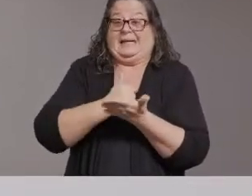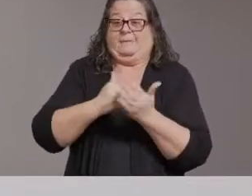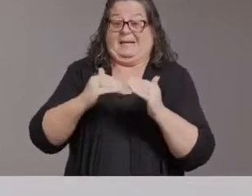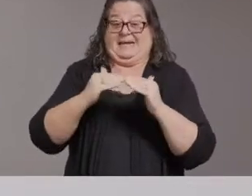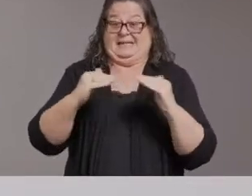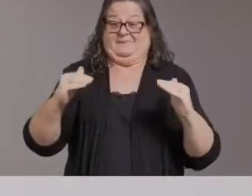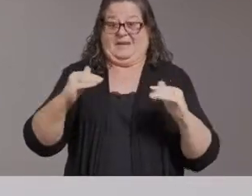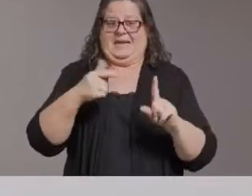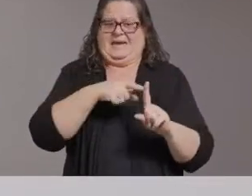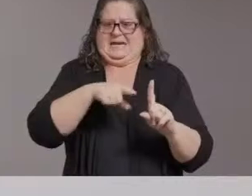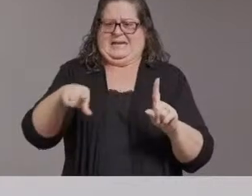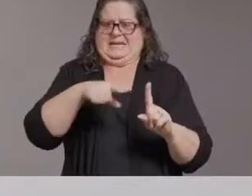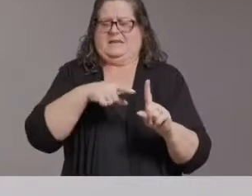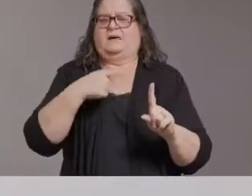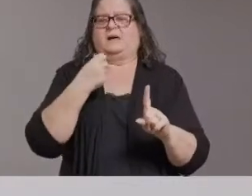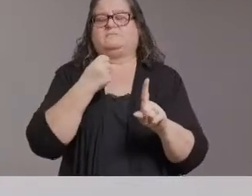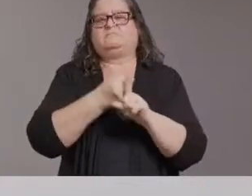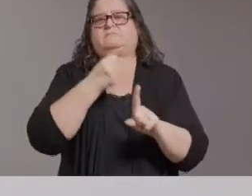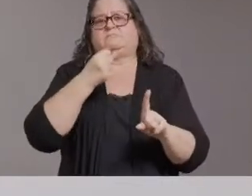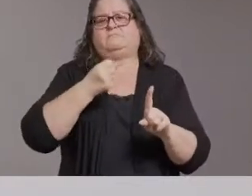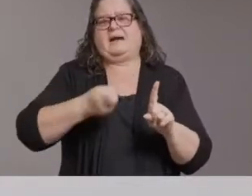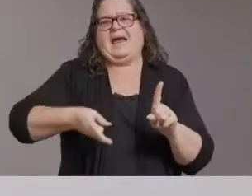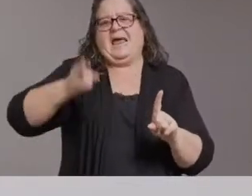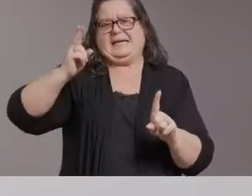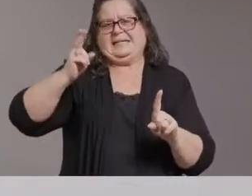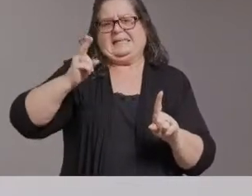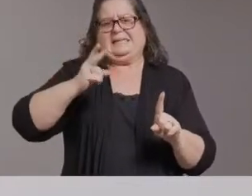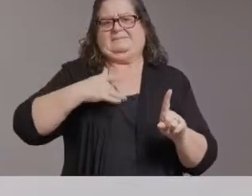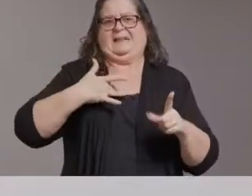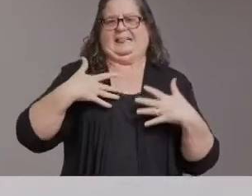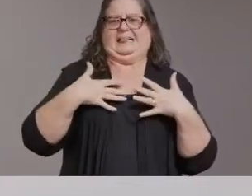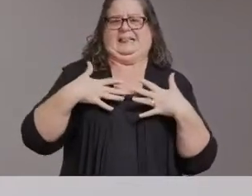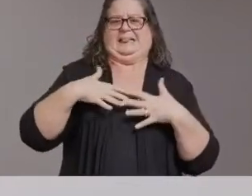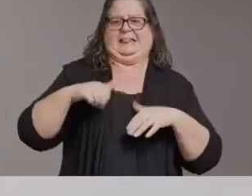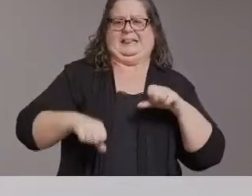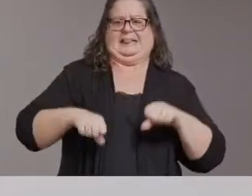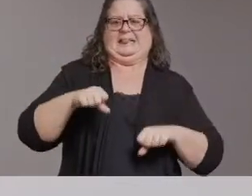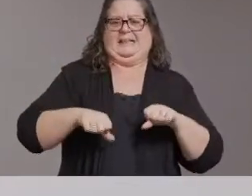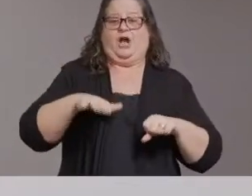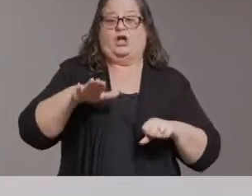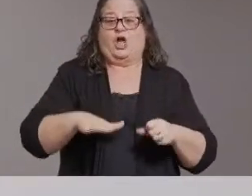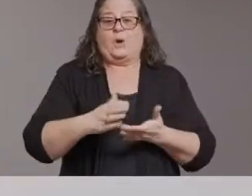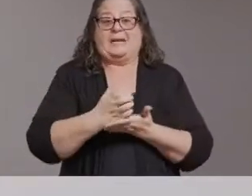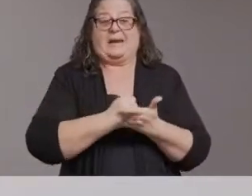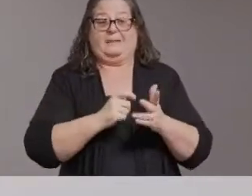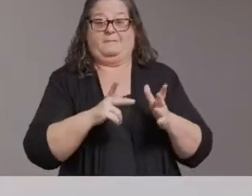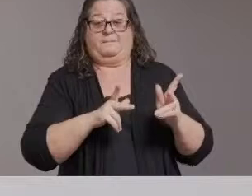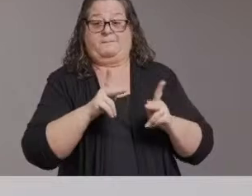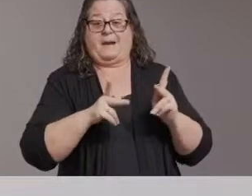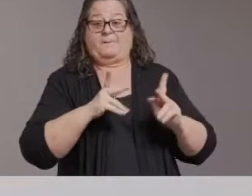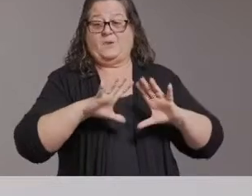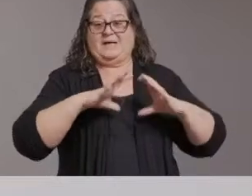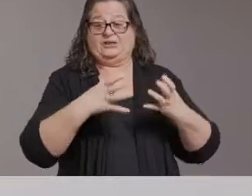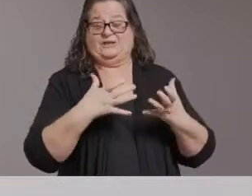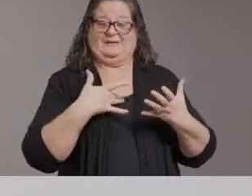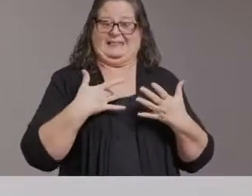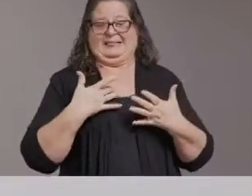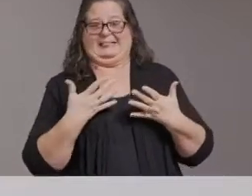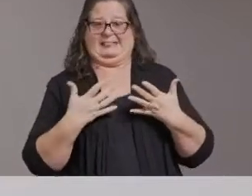being hesitant, so lower income folks tend to be more hesitant. We're also noticing that those with different ethnic backgrounds